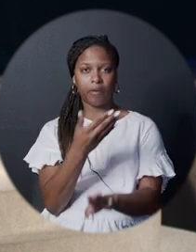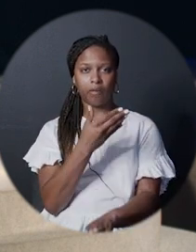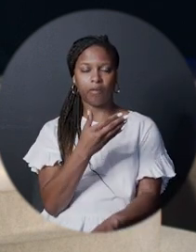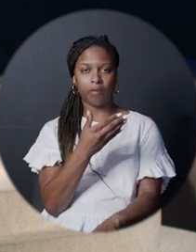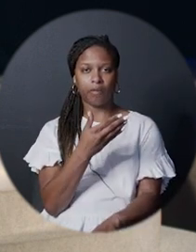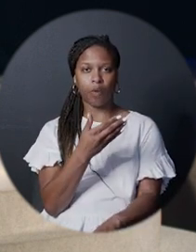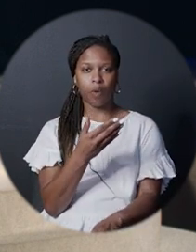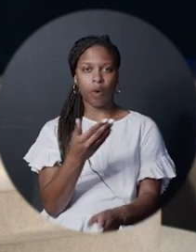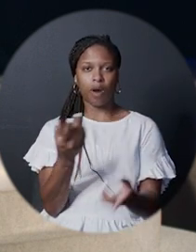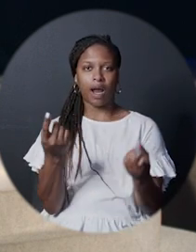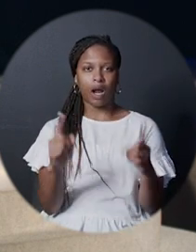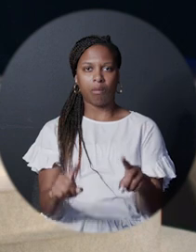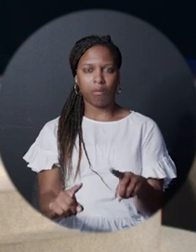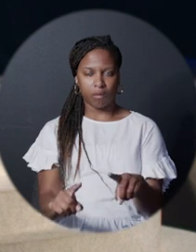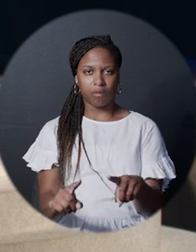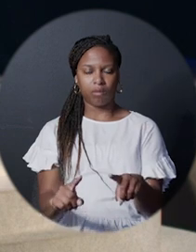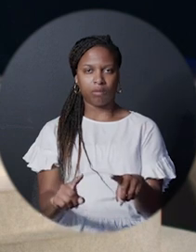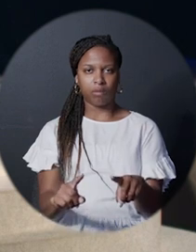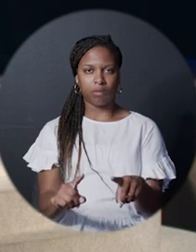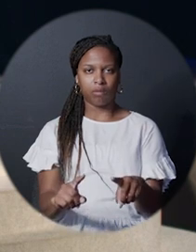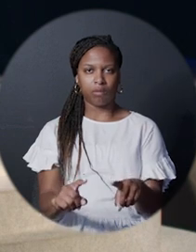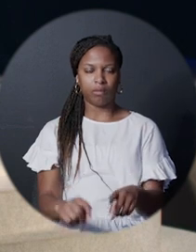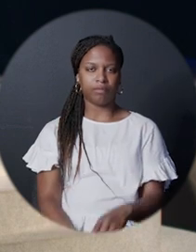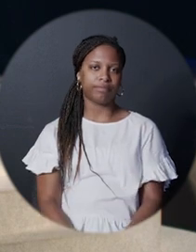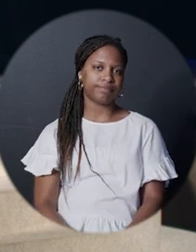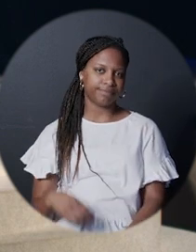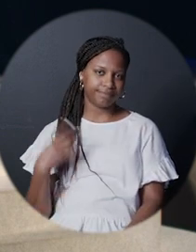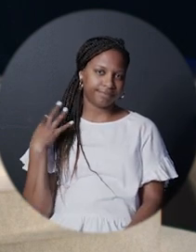button before the tragedy.